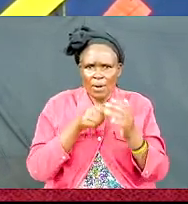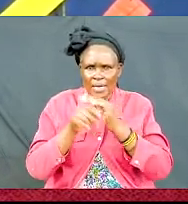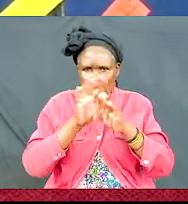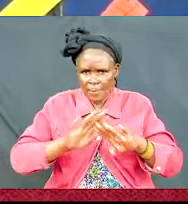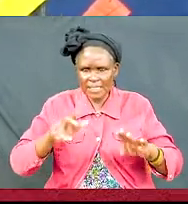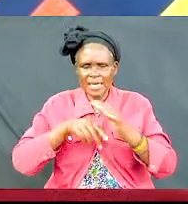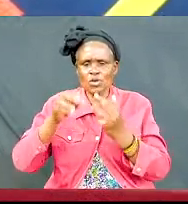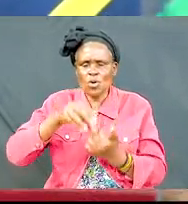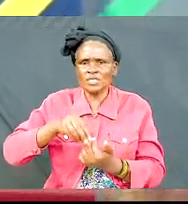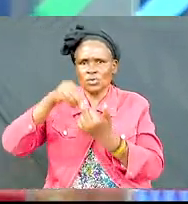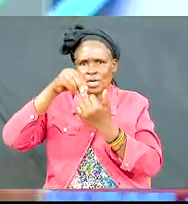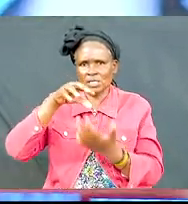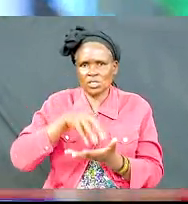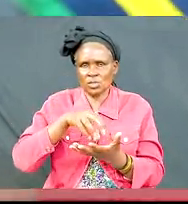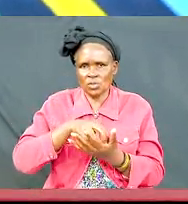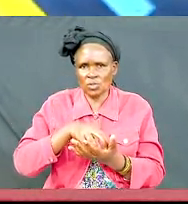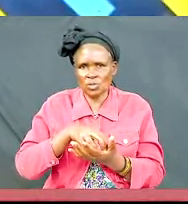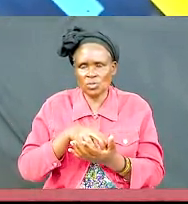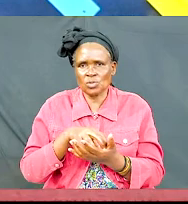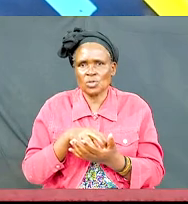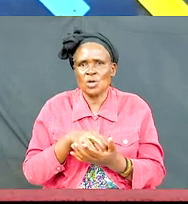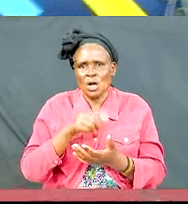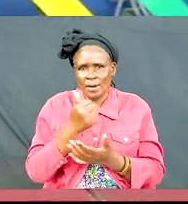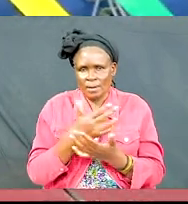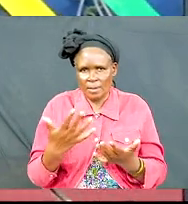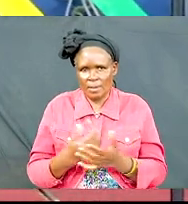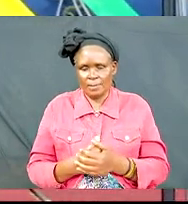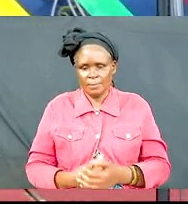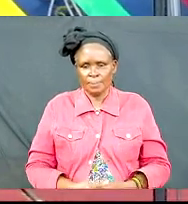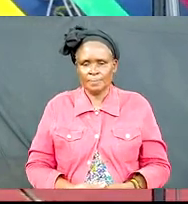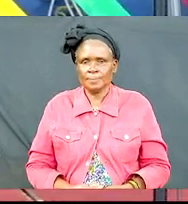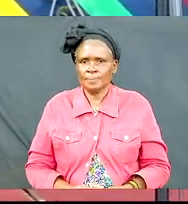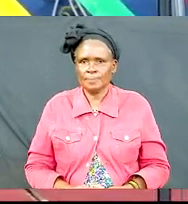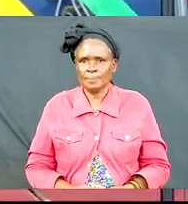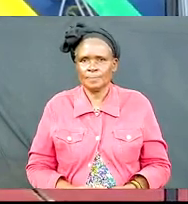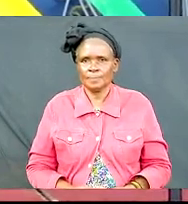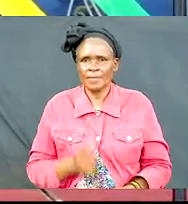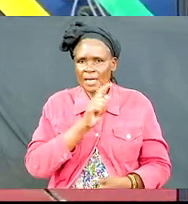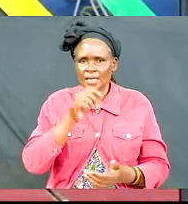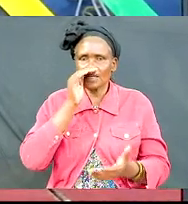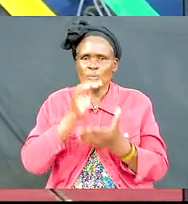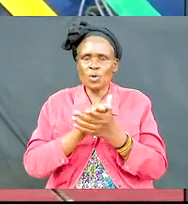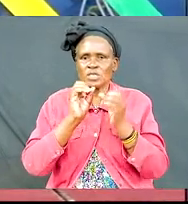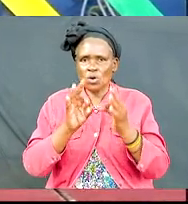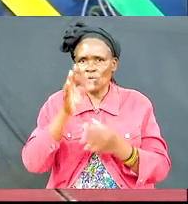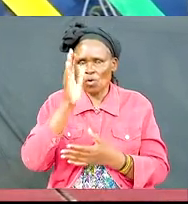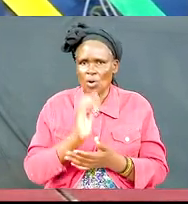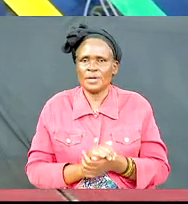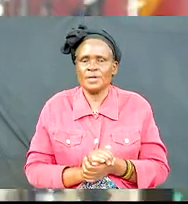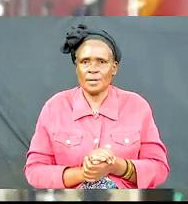unique situations. Point number three. The promise of God fulfilled.